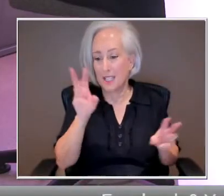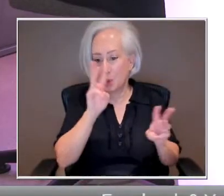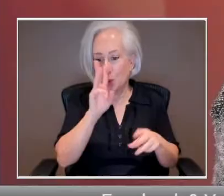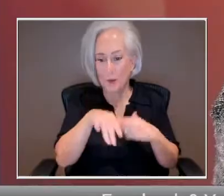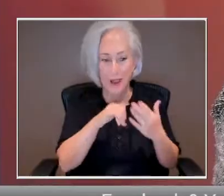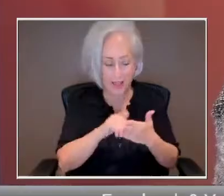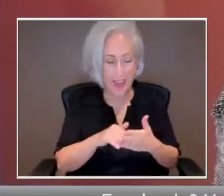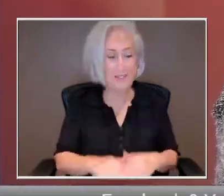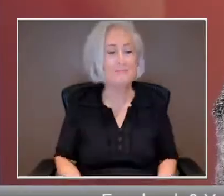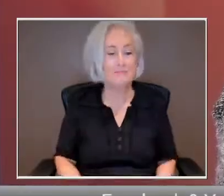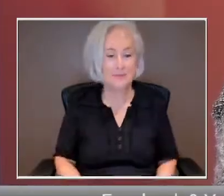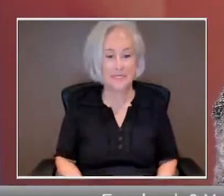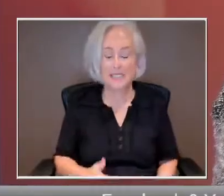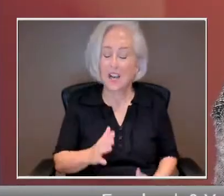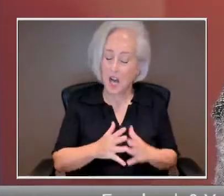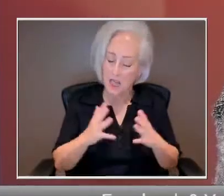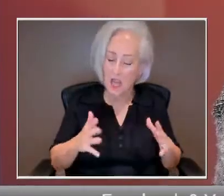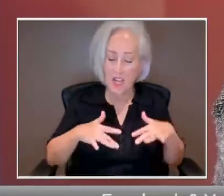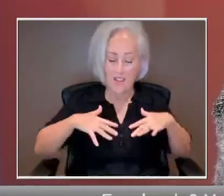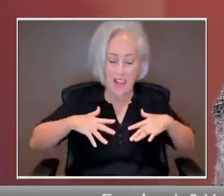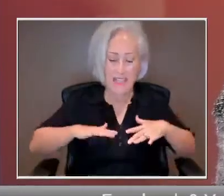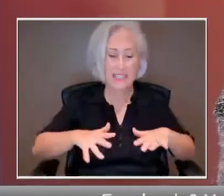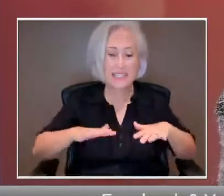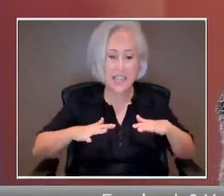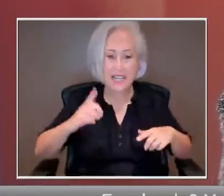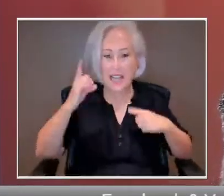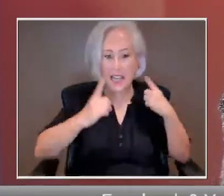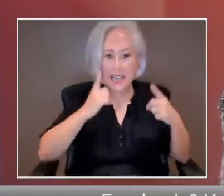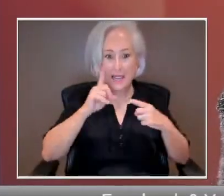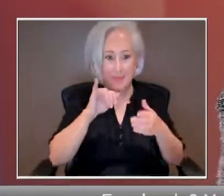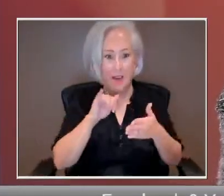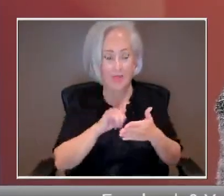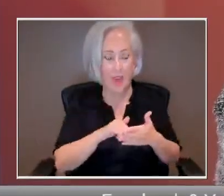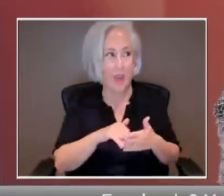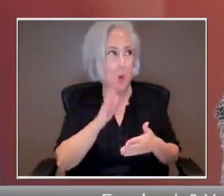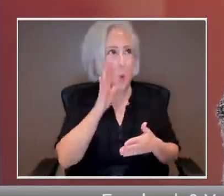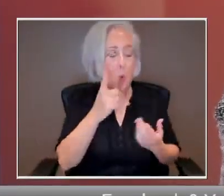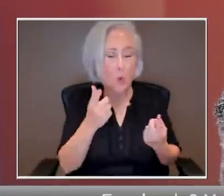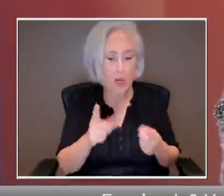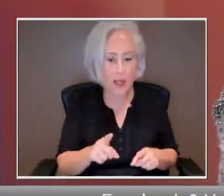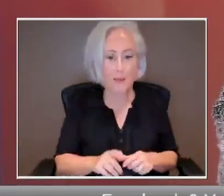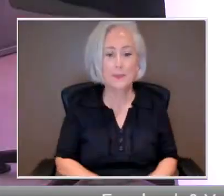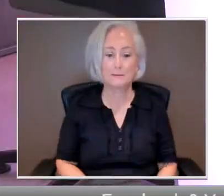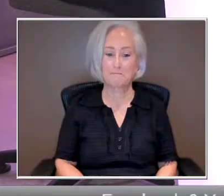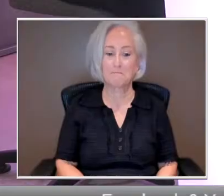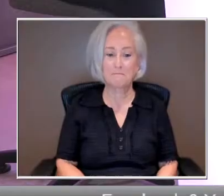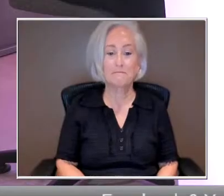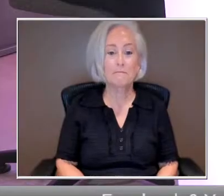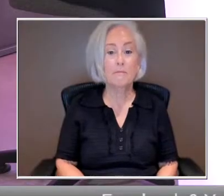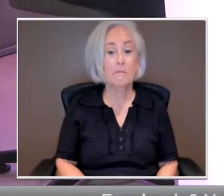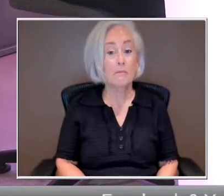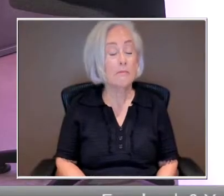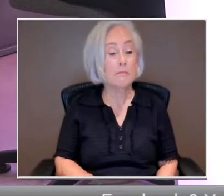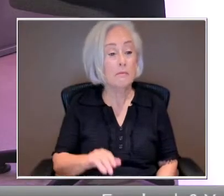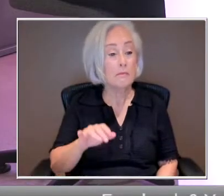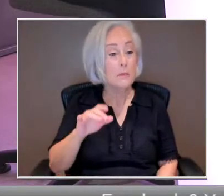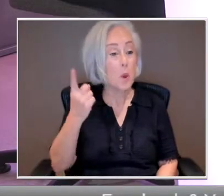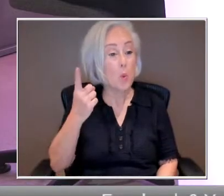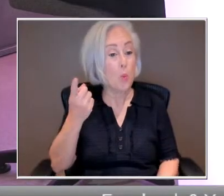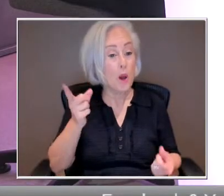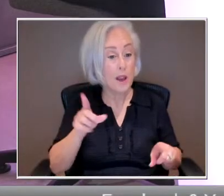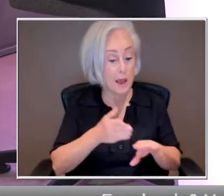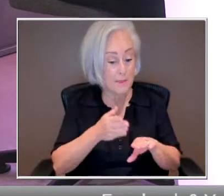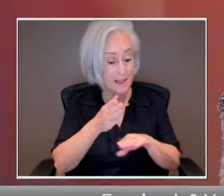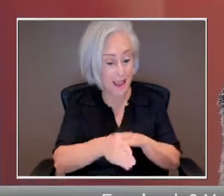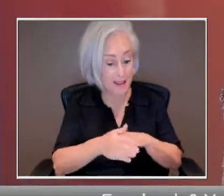had a lot of anxiety, like anticipating an episode or to come. Did one ever come after the procedure? No.